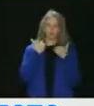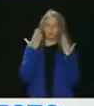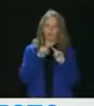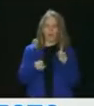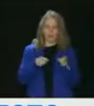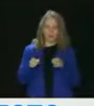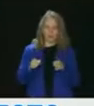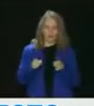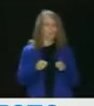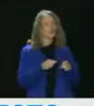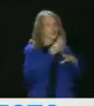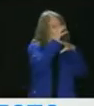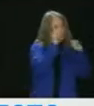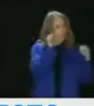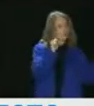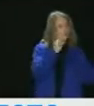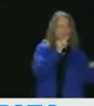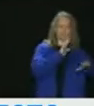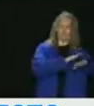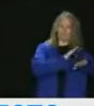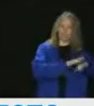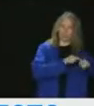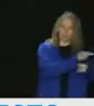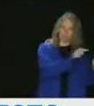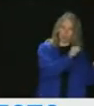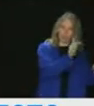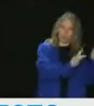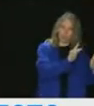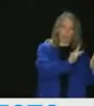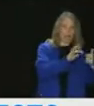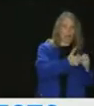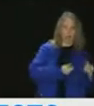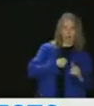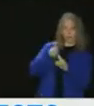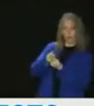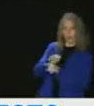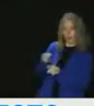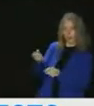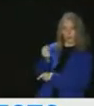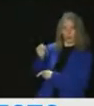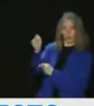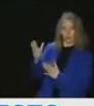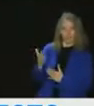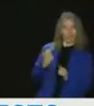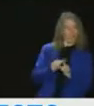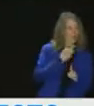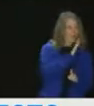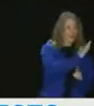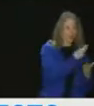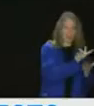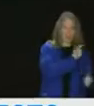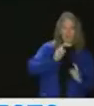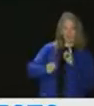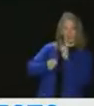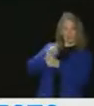U.S. citizens in the blockades, and the impact of foreign money to fund this illegal